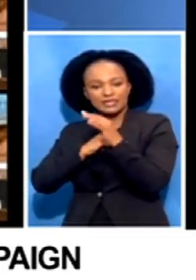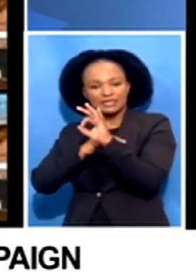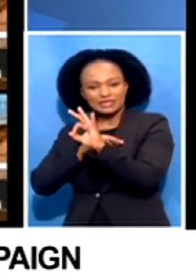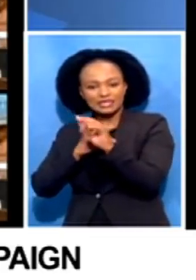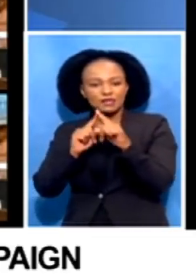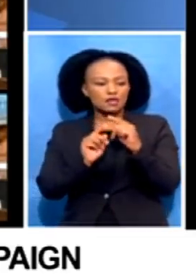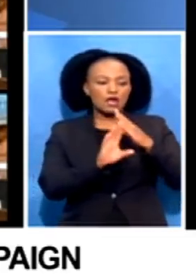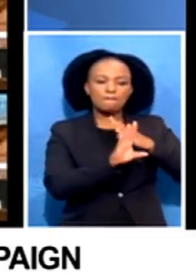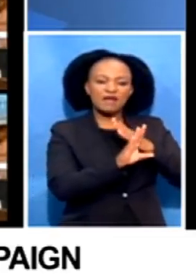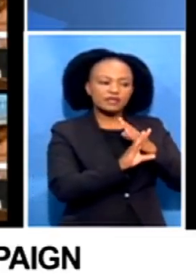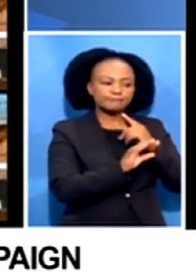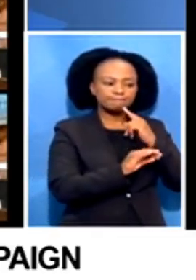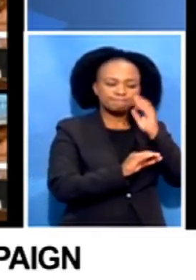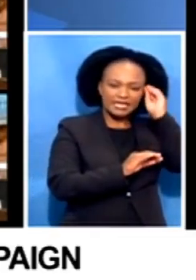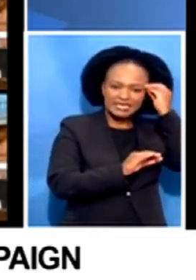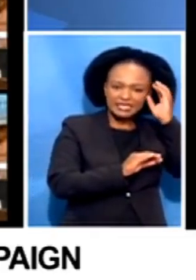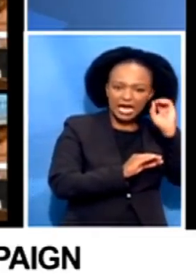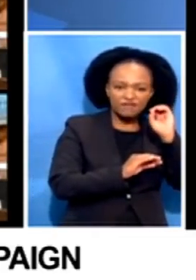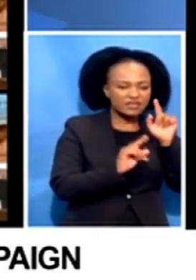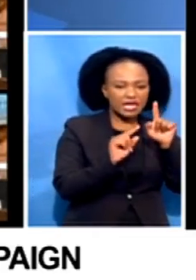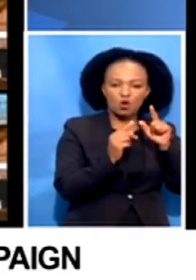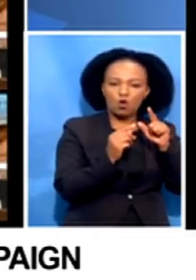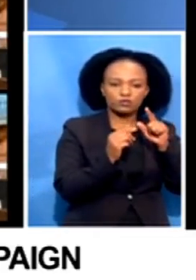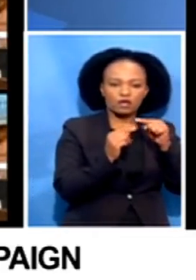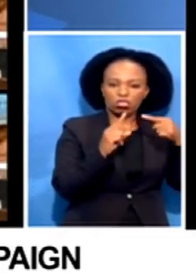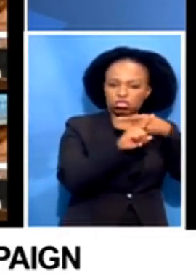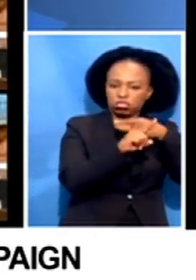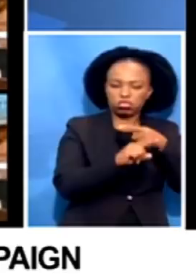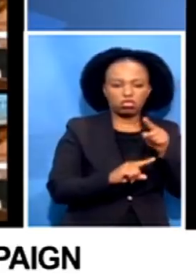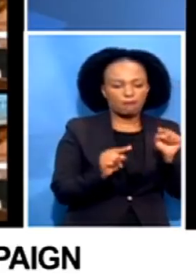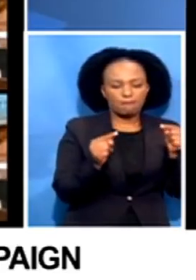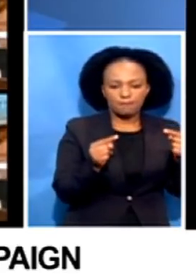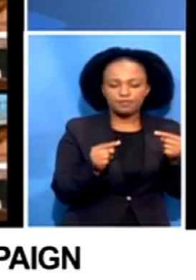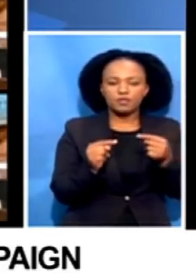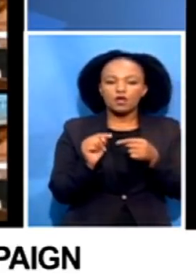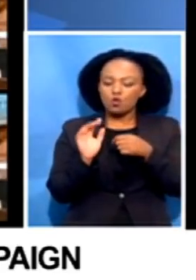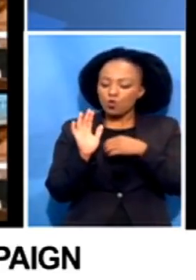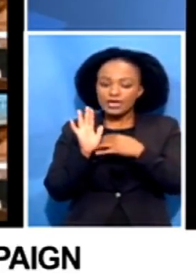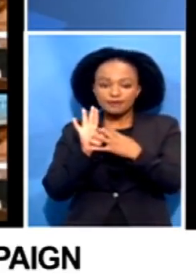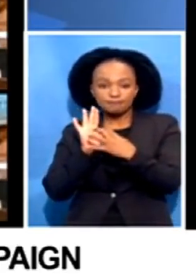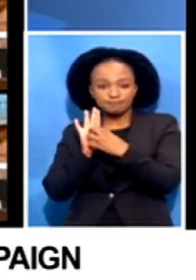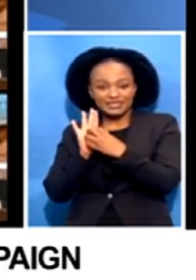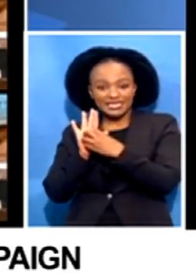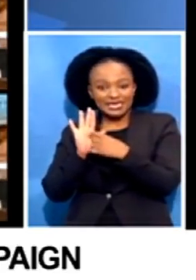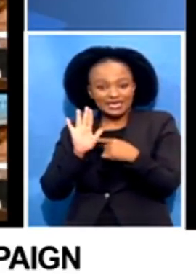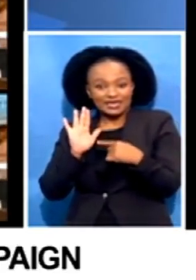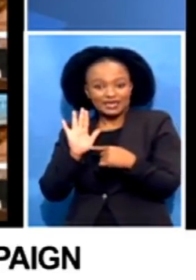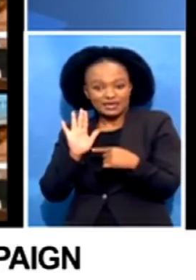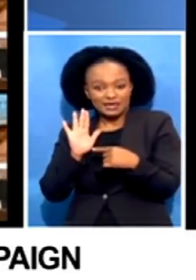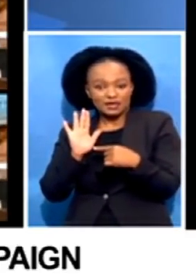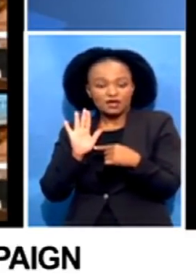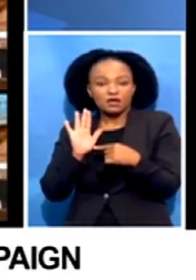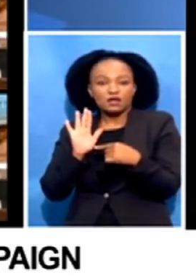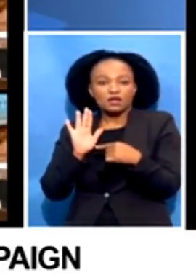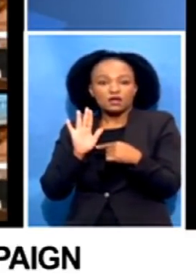quote. We underscore that section because that is where one finds the standard